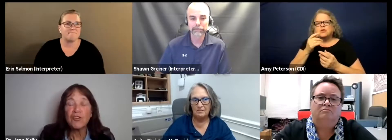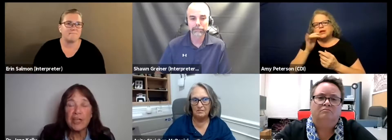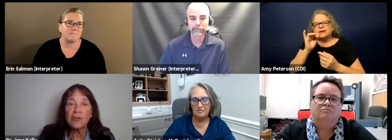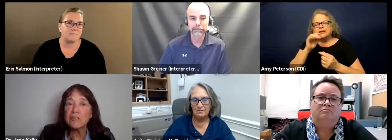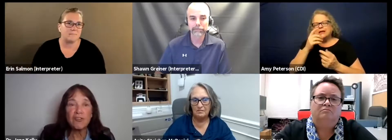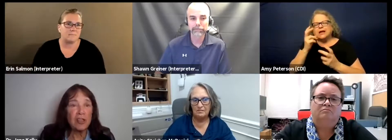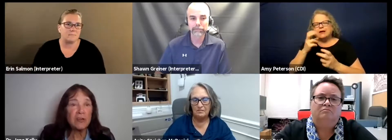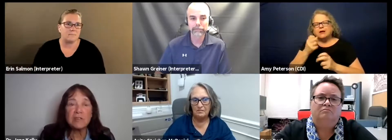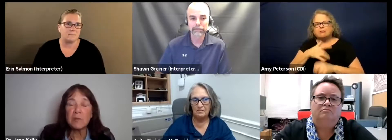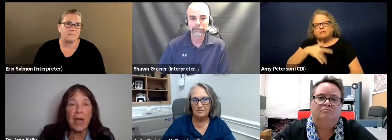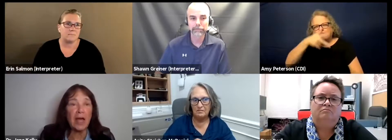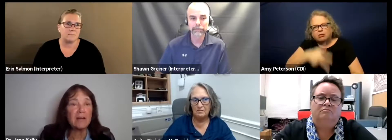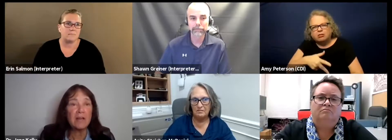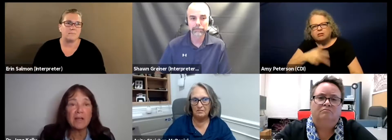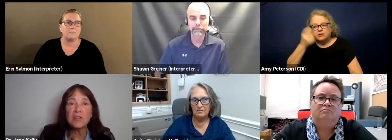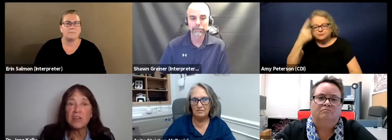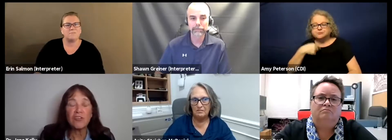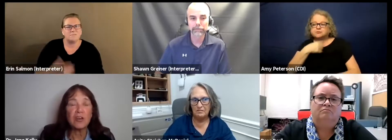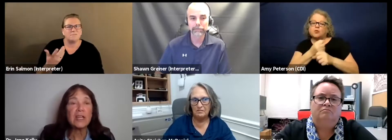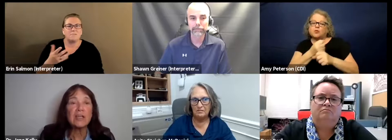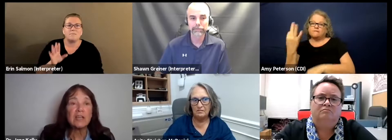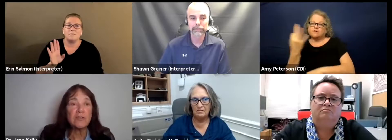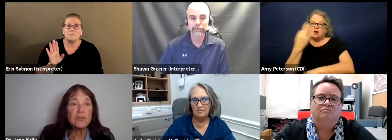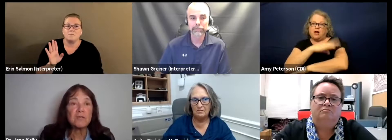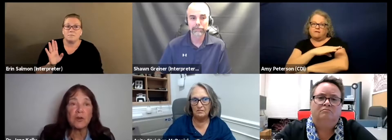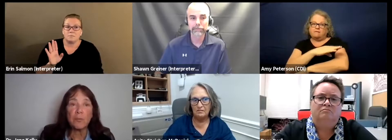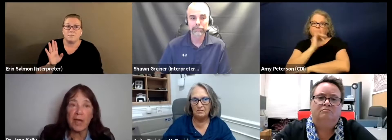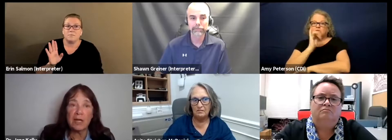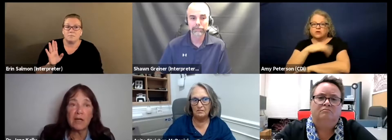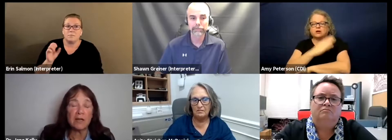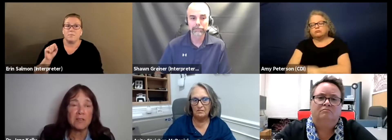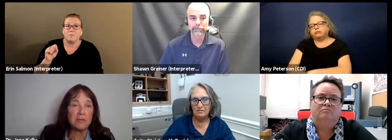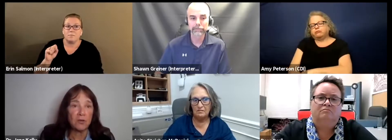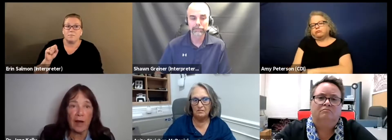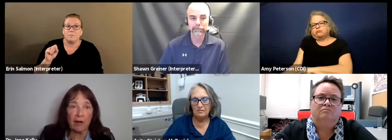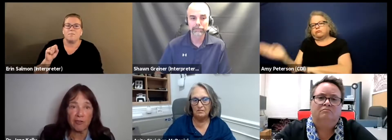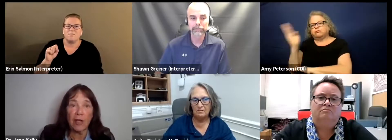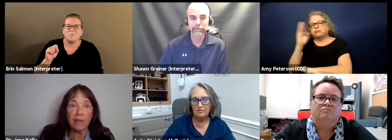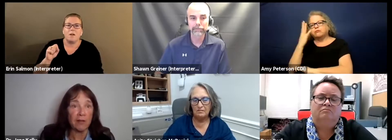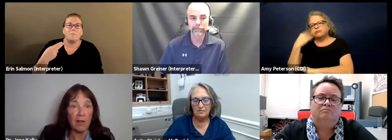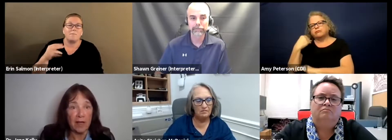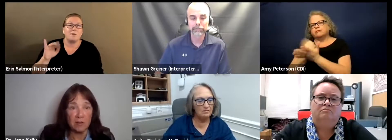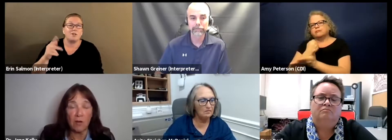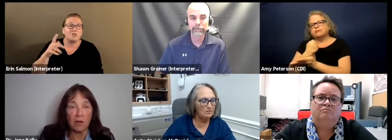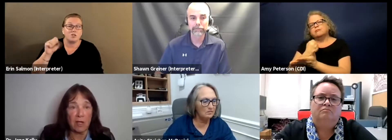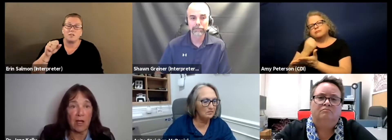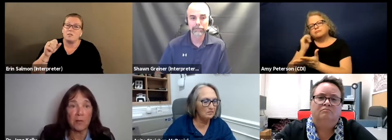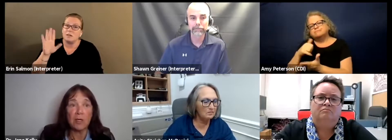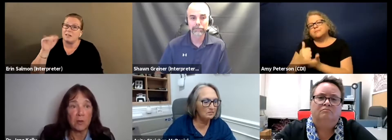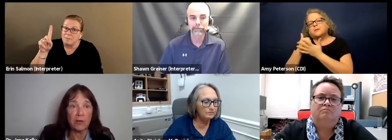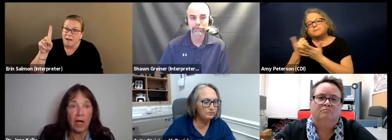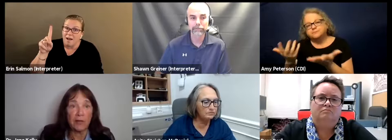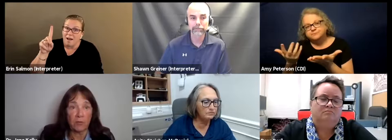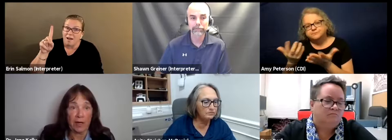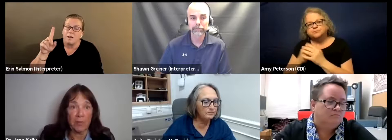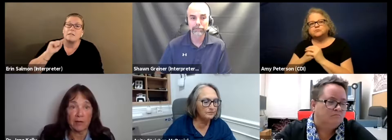But shingles is a bad condition. It can give you severe pain and a severe rash that can last a long time.